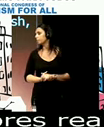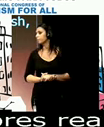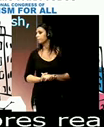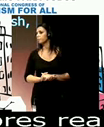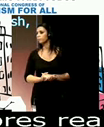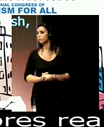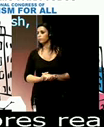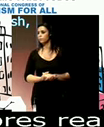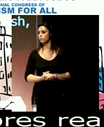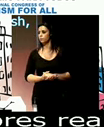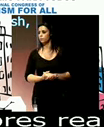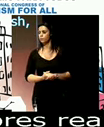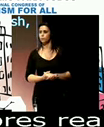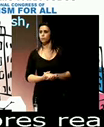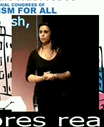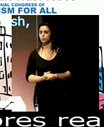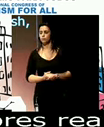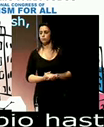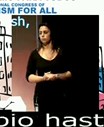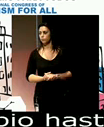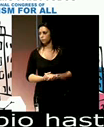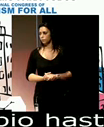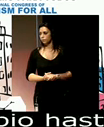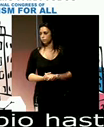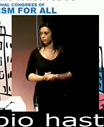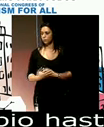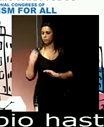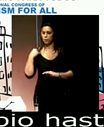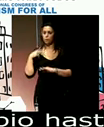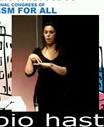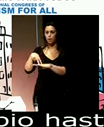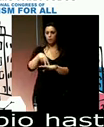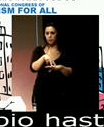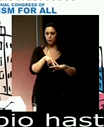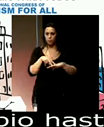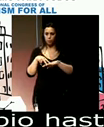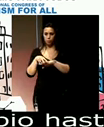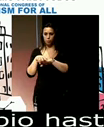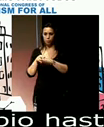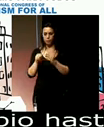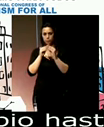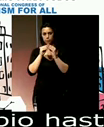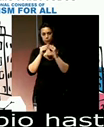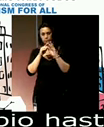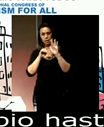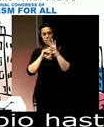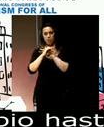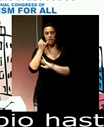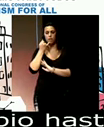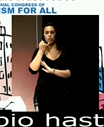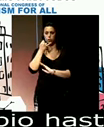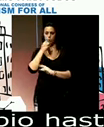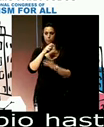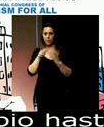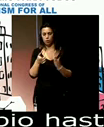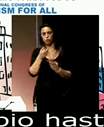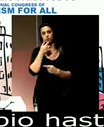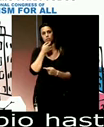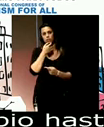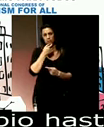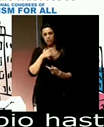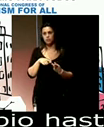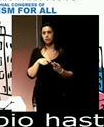The platform was developed in multi-language, actually is in Italian, English and Brazilian,